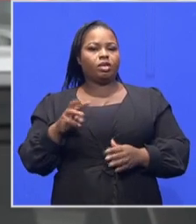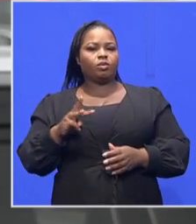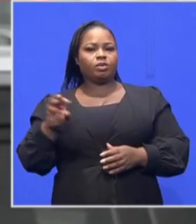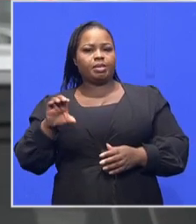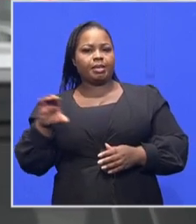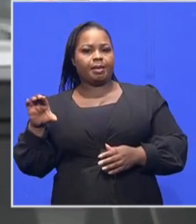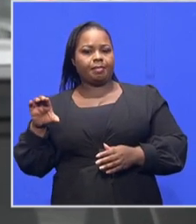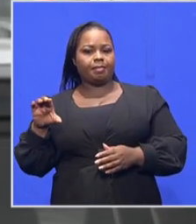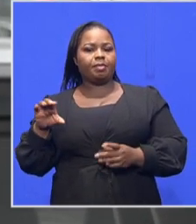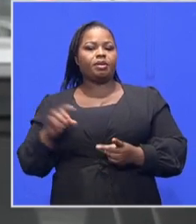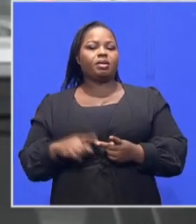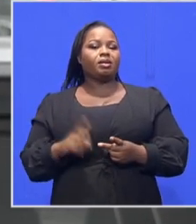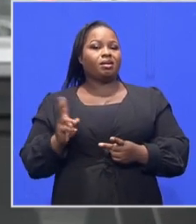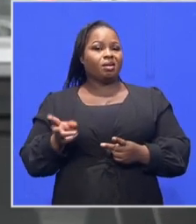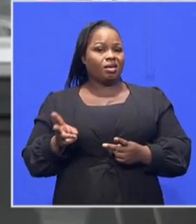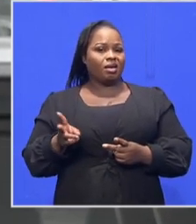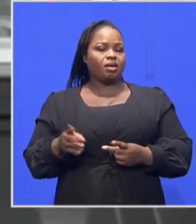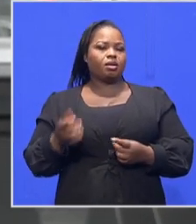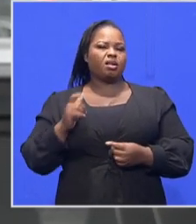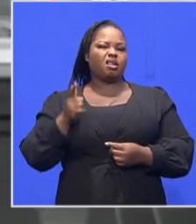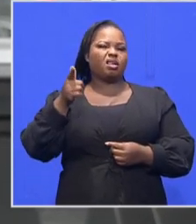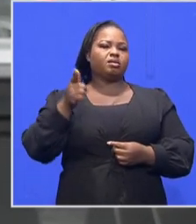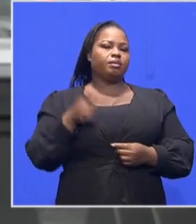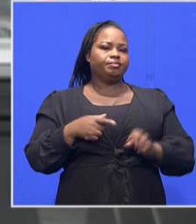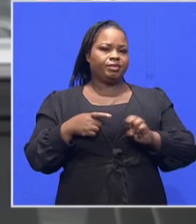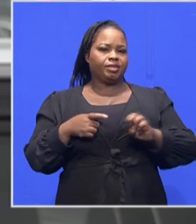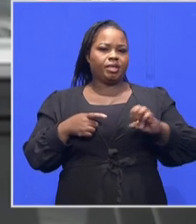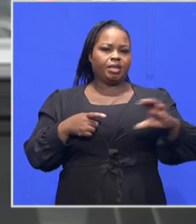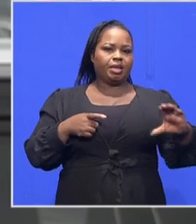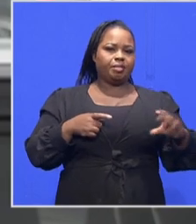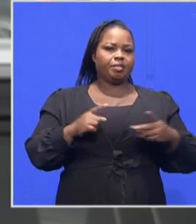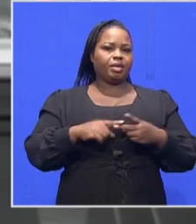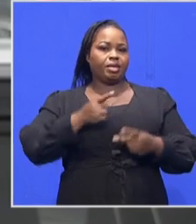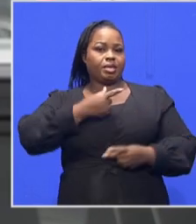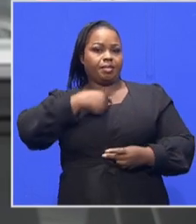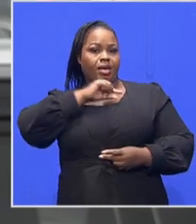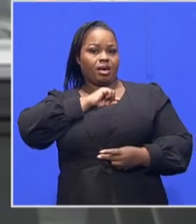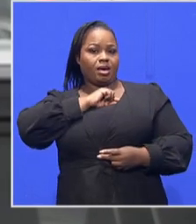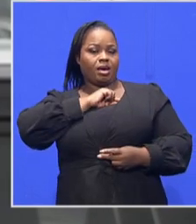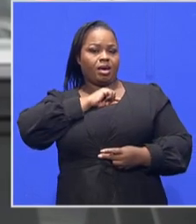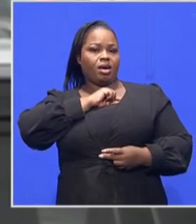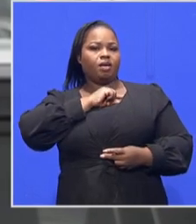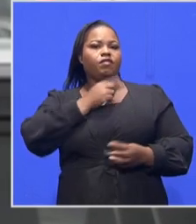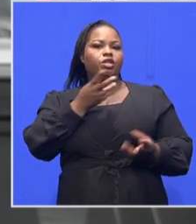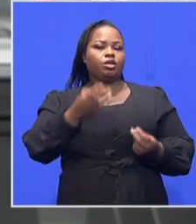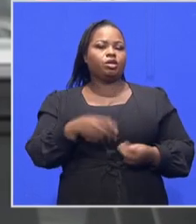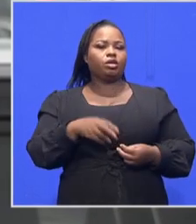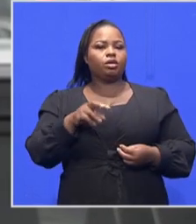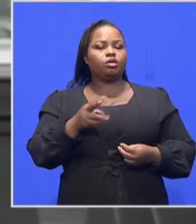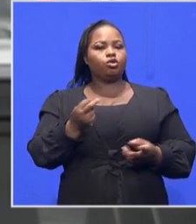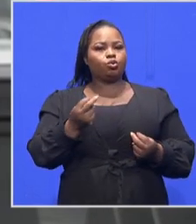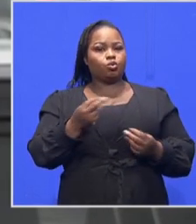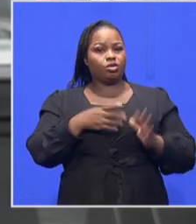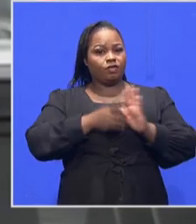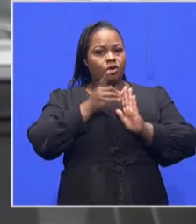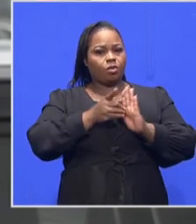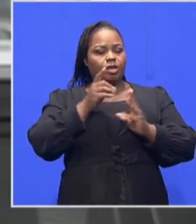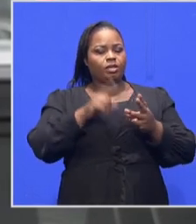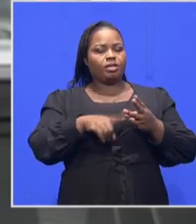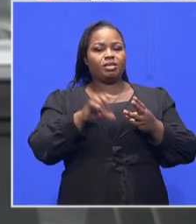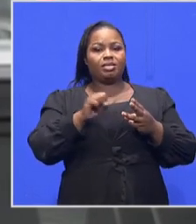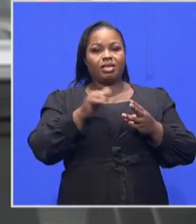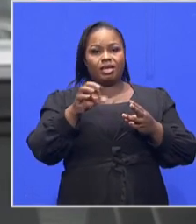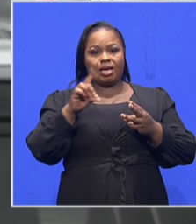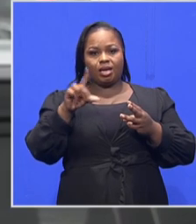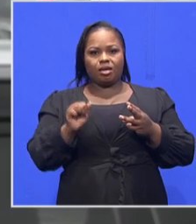Cape, also combining then later on the Eastern Cape, Cubega, Pacific Inuga Development Corporation, Saldanha, and